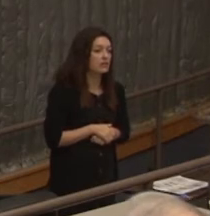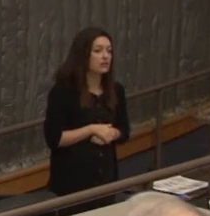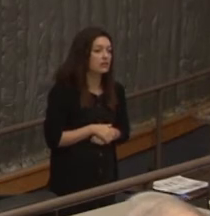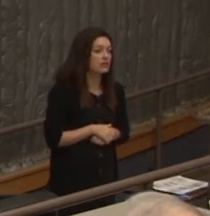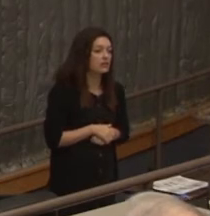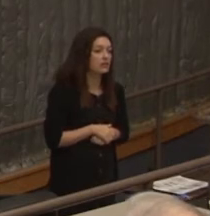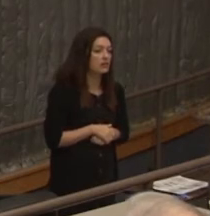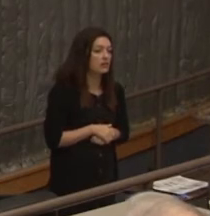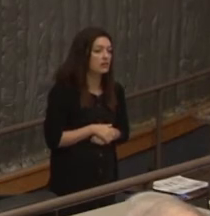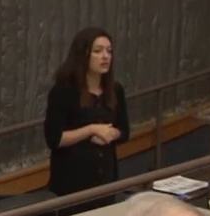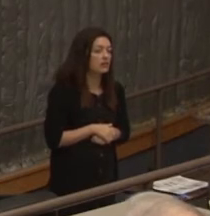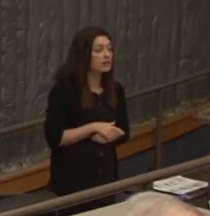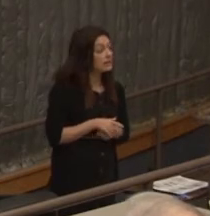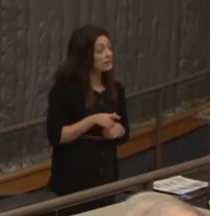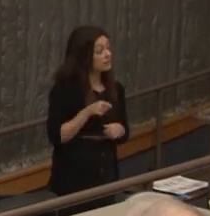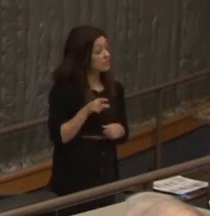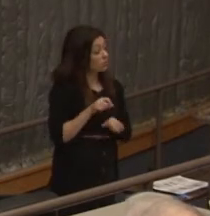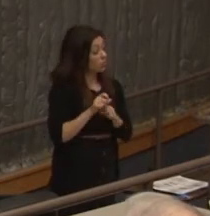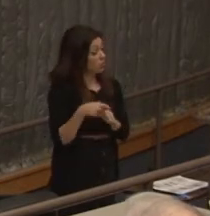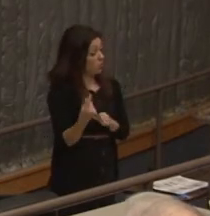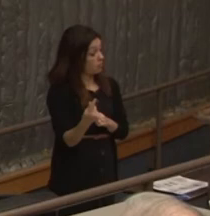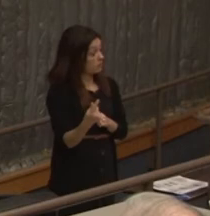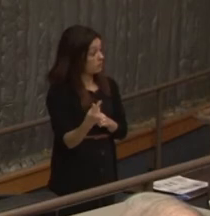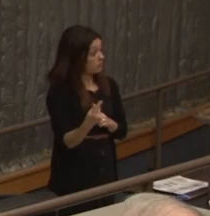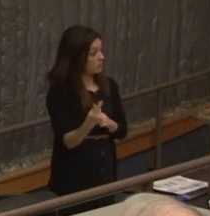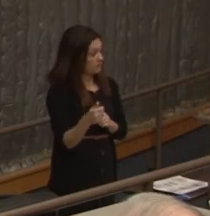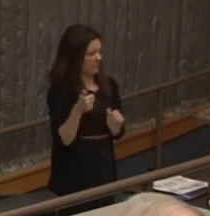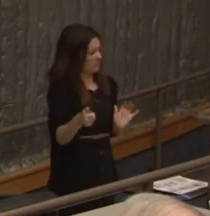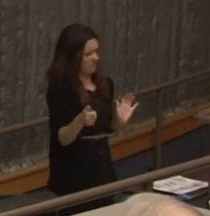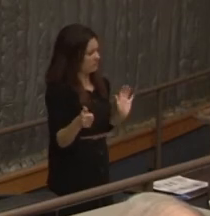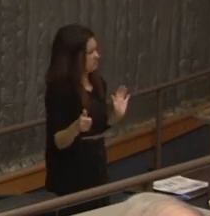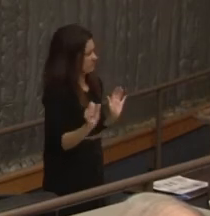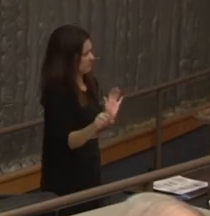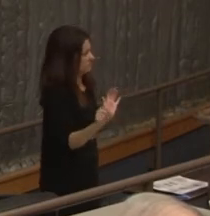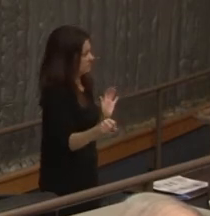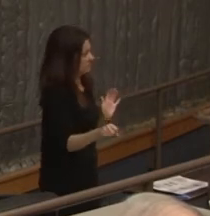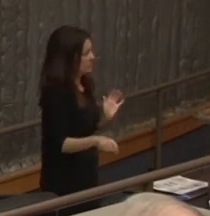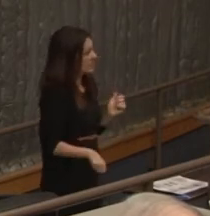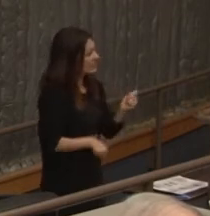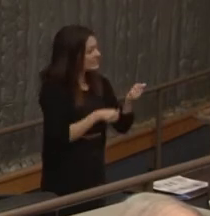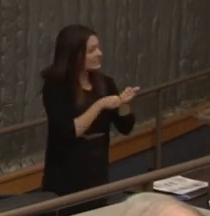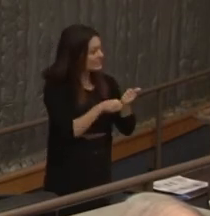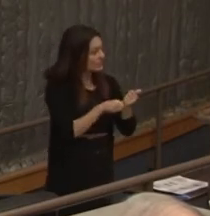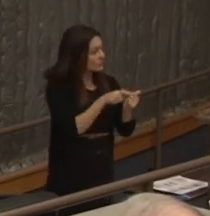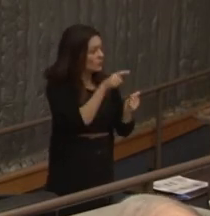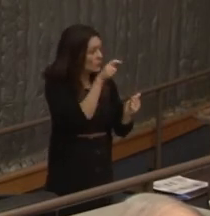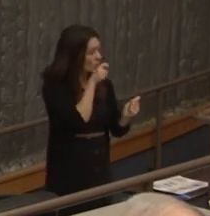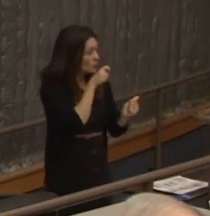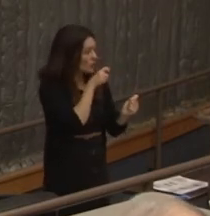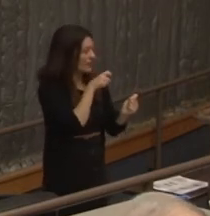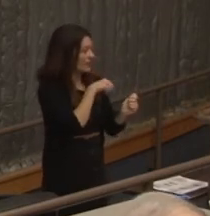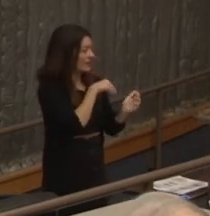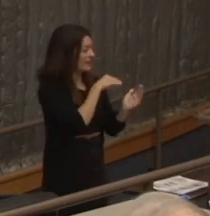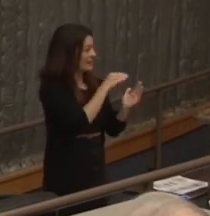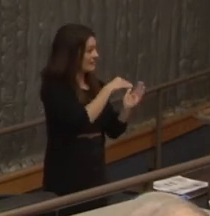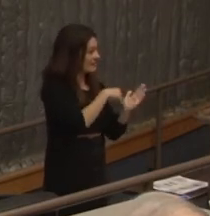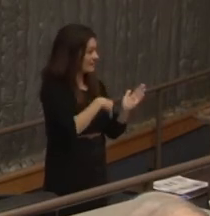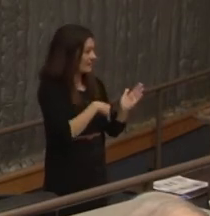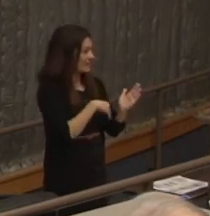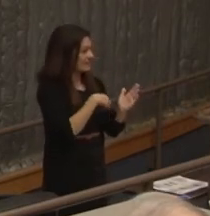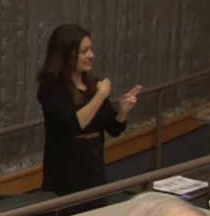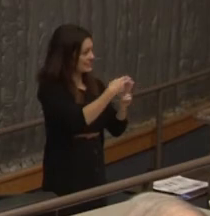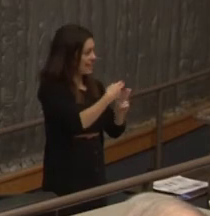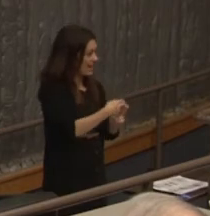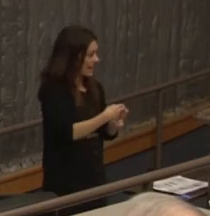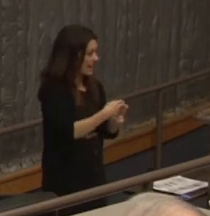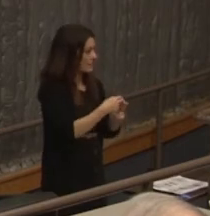assistants? Or he does it all? Oh, all himself. He has an assistant who catalogs his paintings and